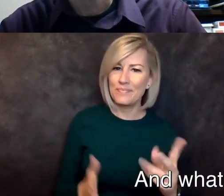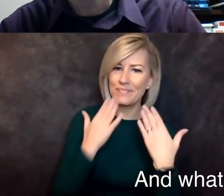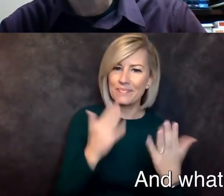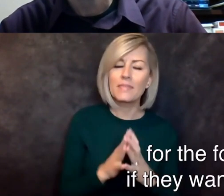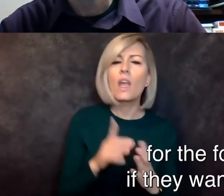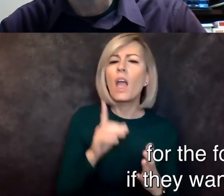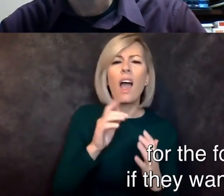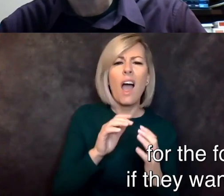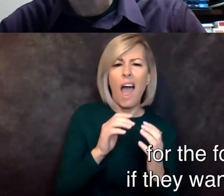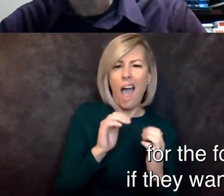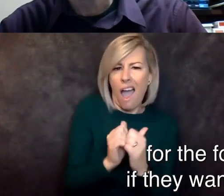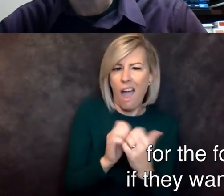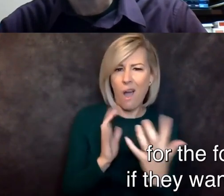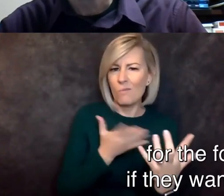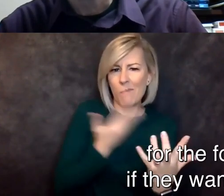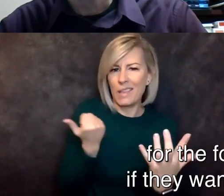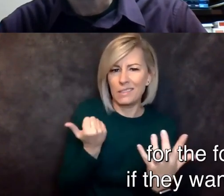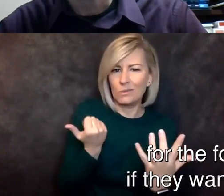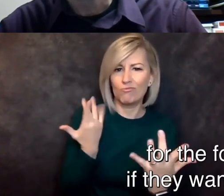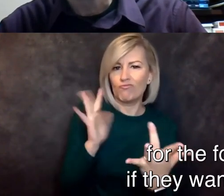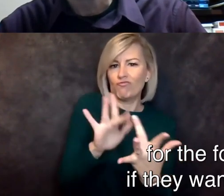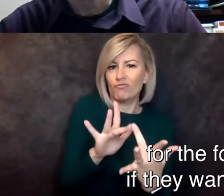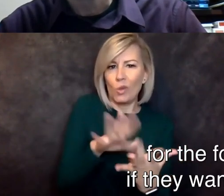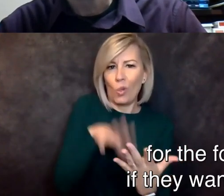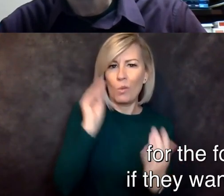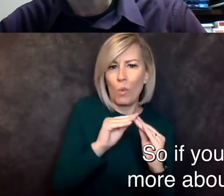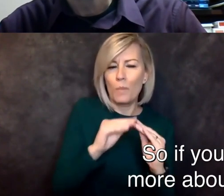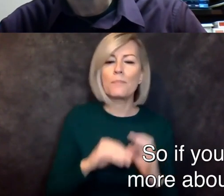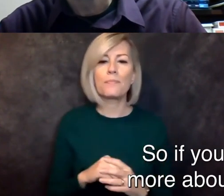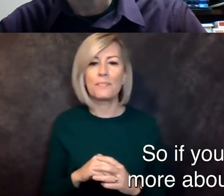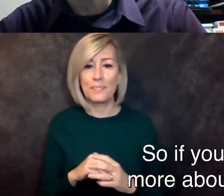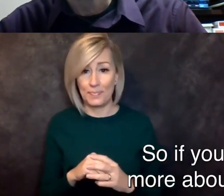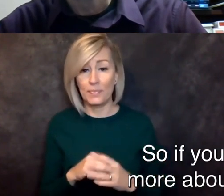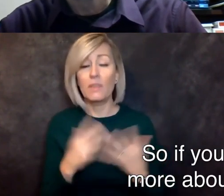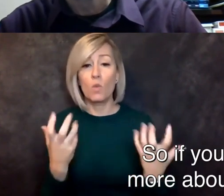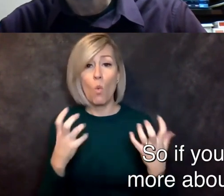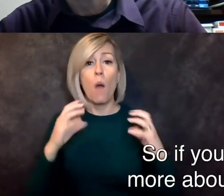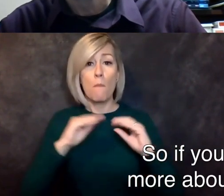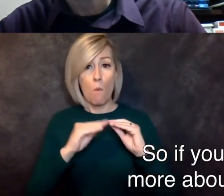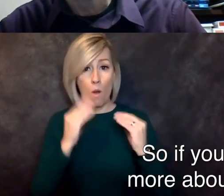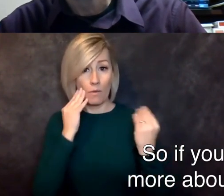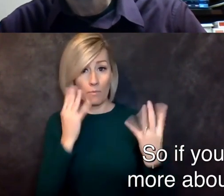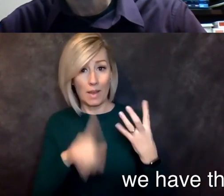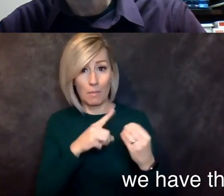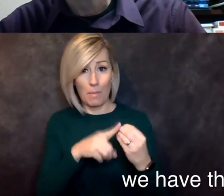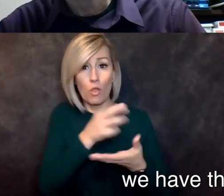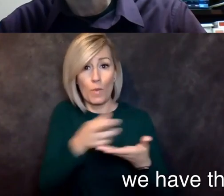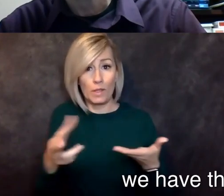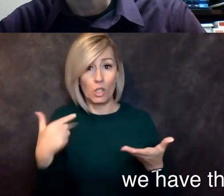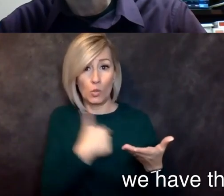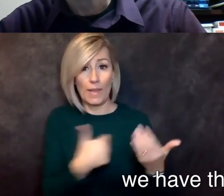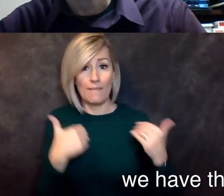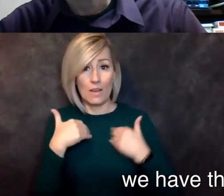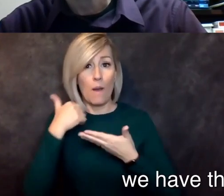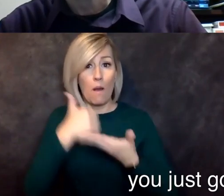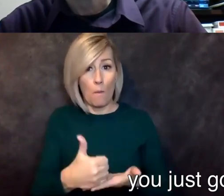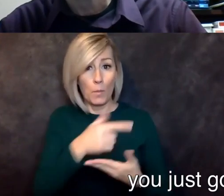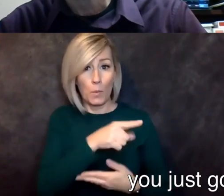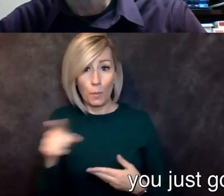what's the best way for the folks to do that if they want to learn more? So if you'd like to learn more about the resources we have that can help you,